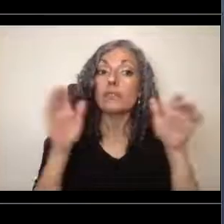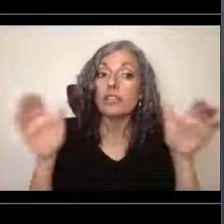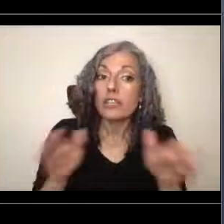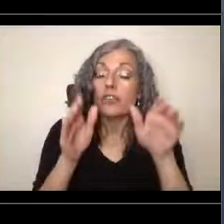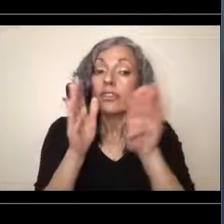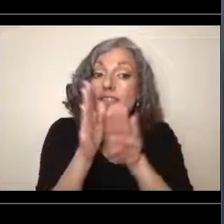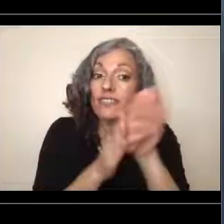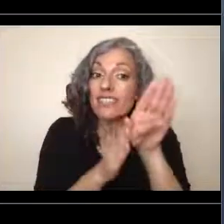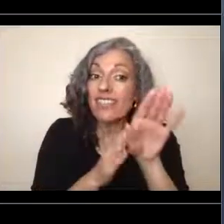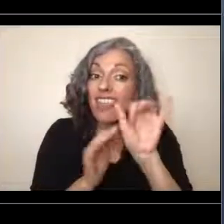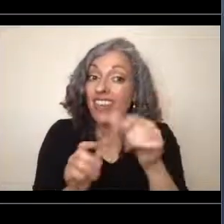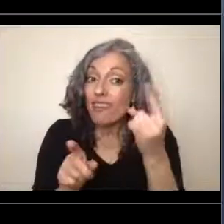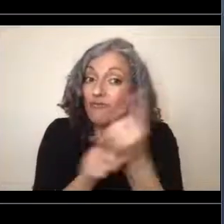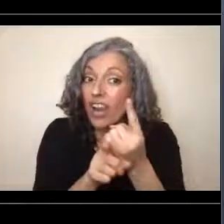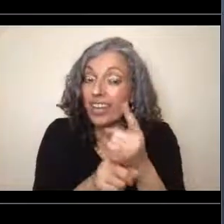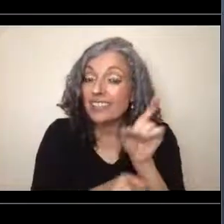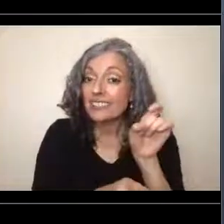Do I have that right?